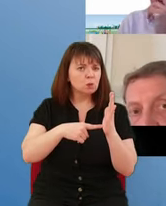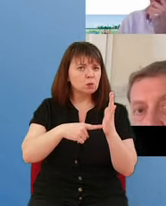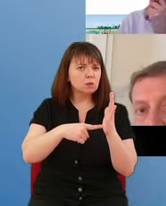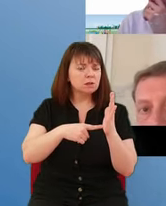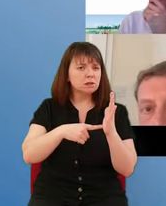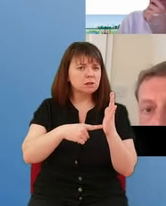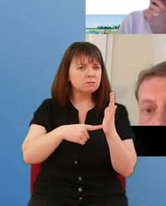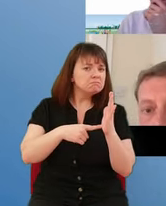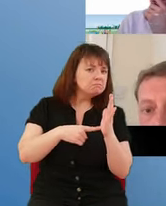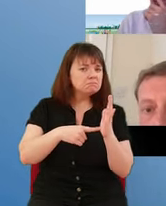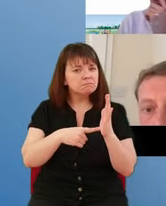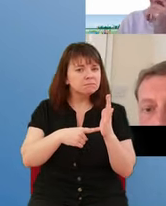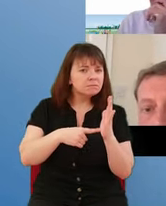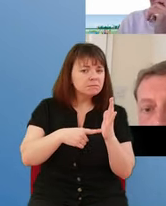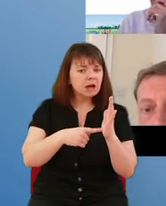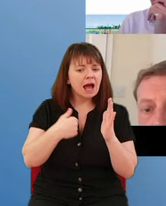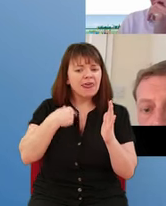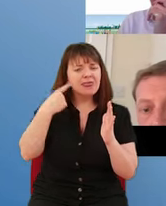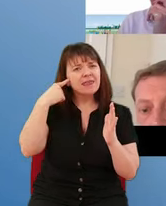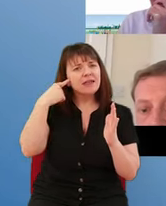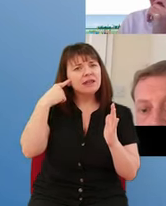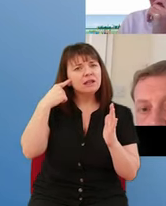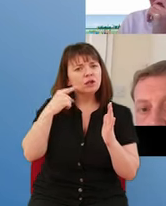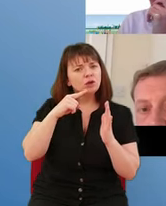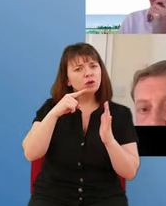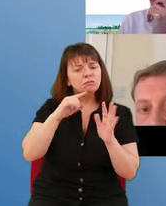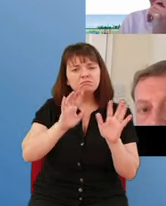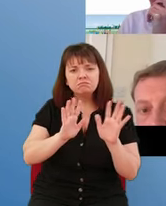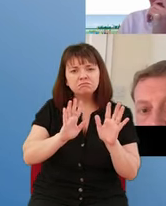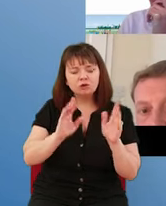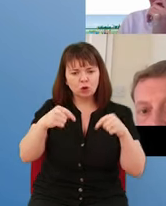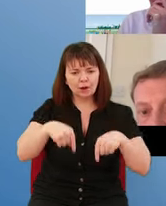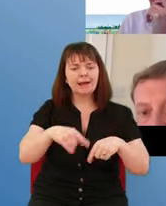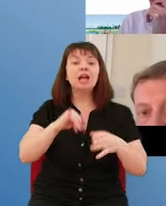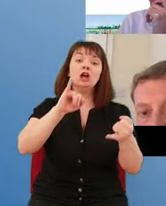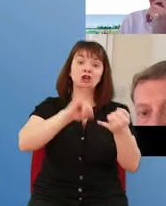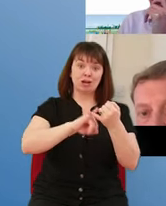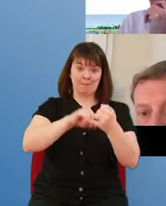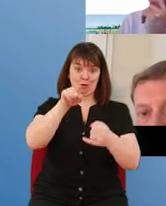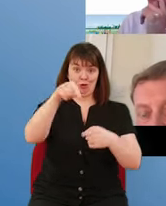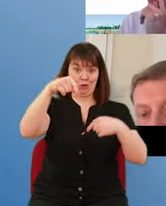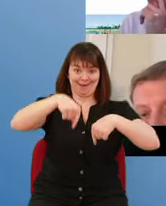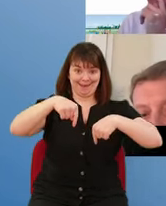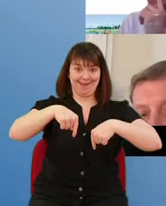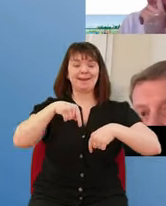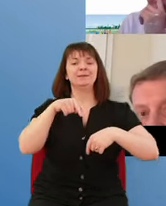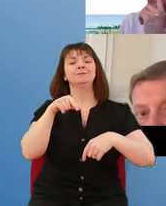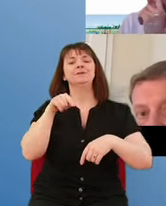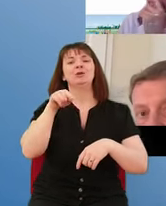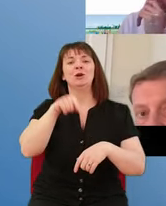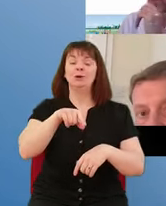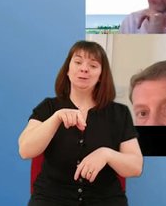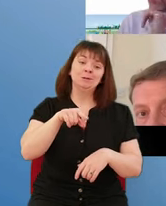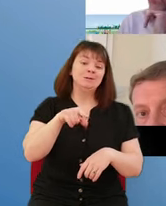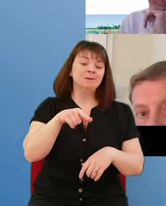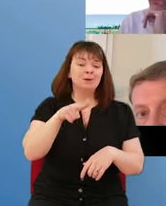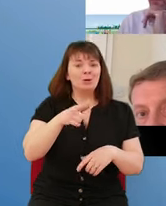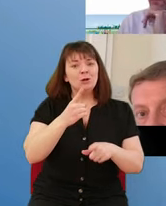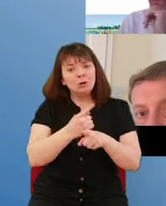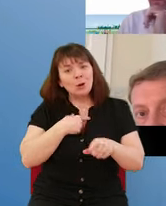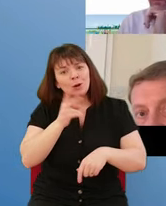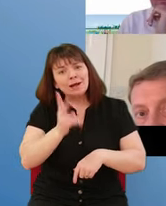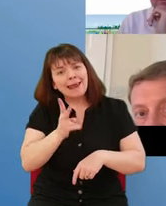so you get drawn the short straw. Do you want to just talk us through the learning disability report, and then we'll do a bit of I have to remember